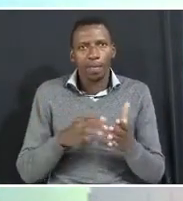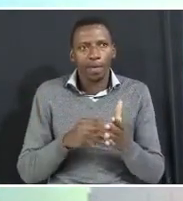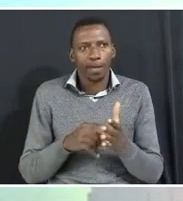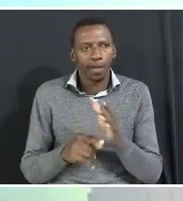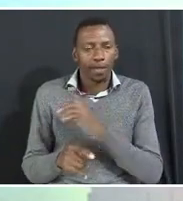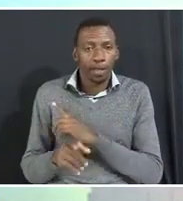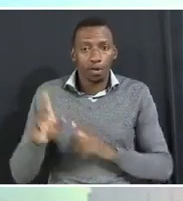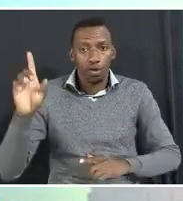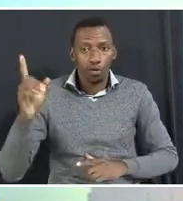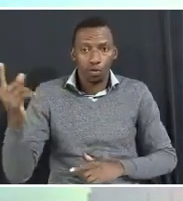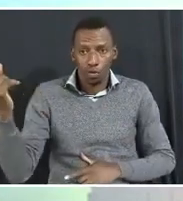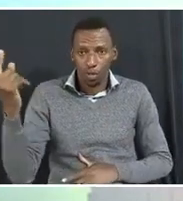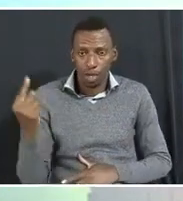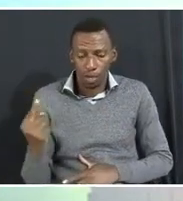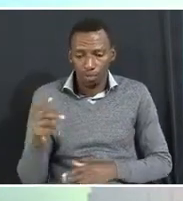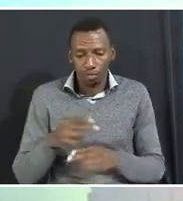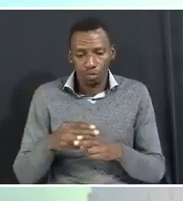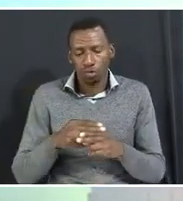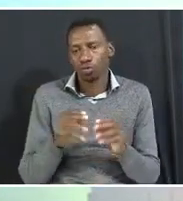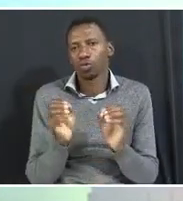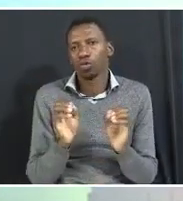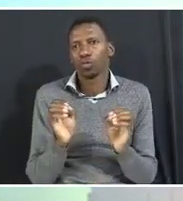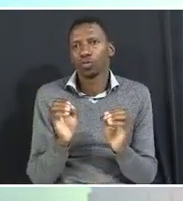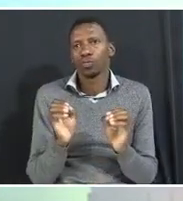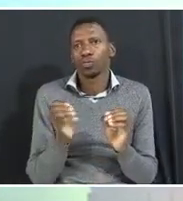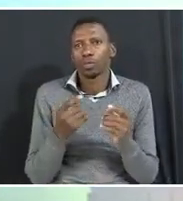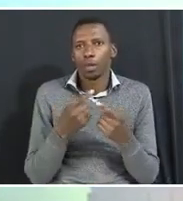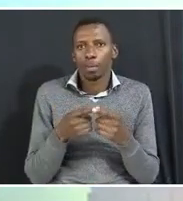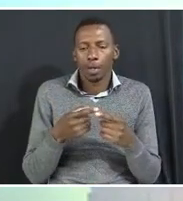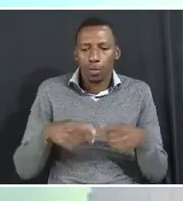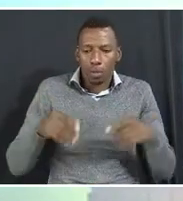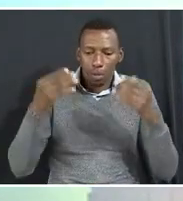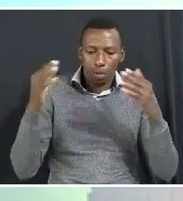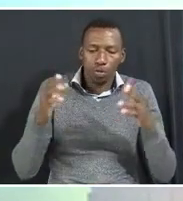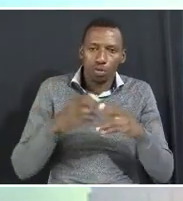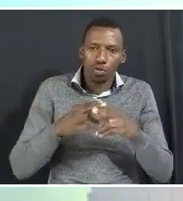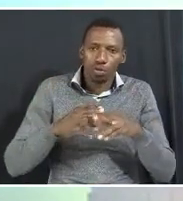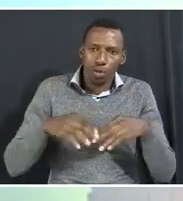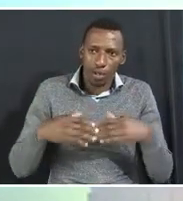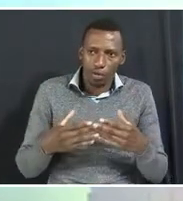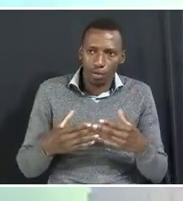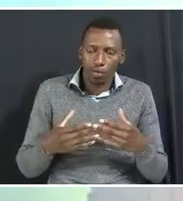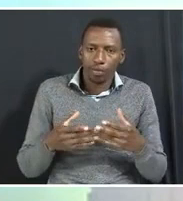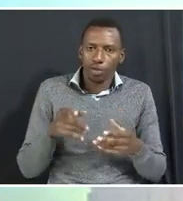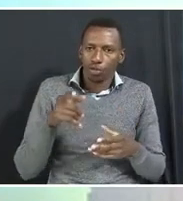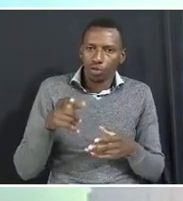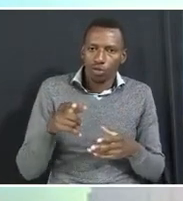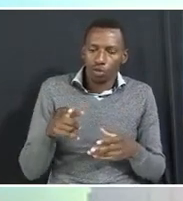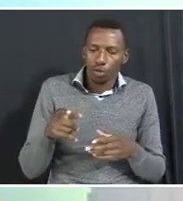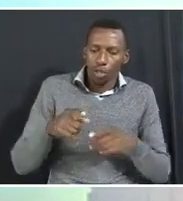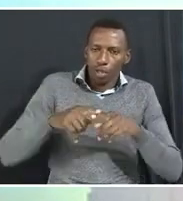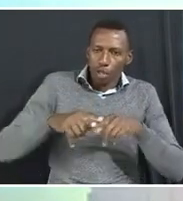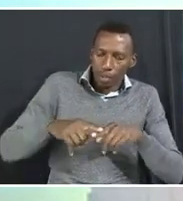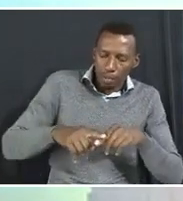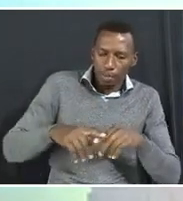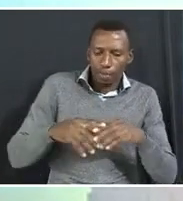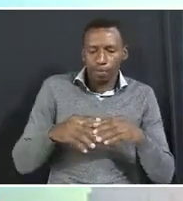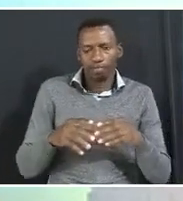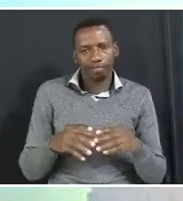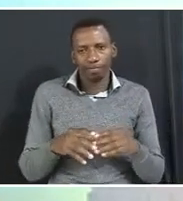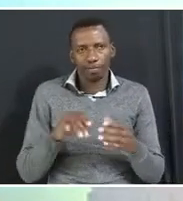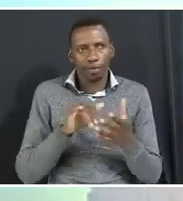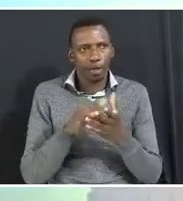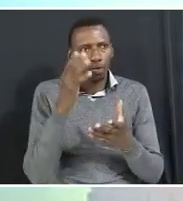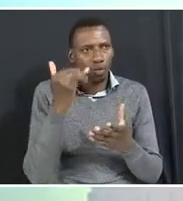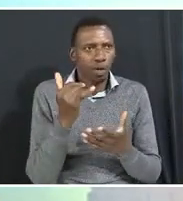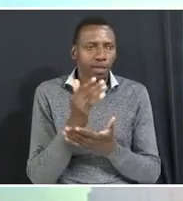not coming soon, as much as coming soon, but we don't know how soon, and therefore don't rely. And that is why